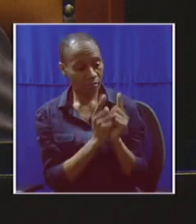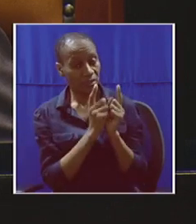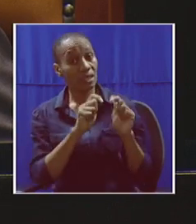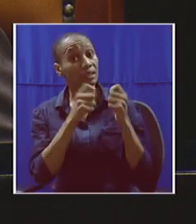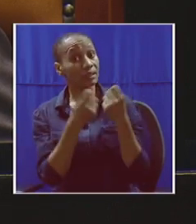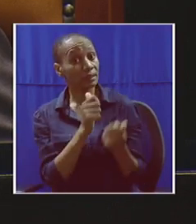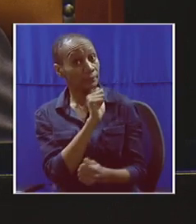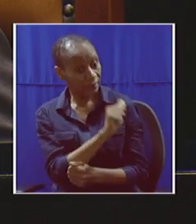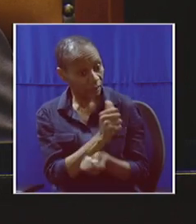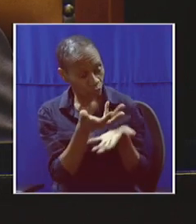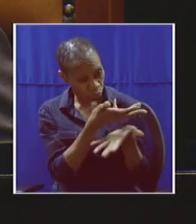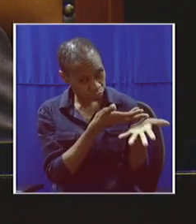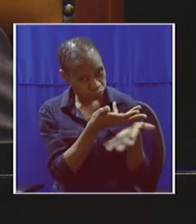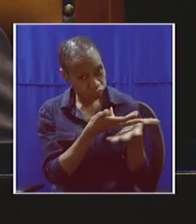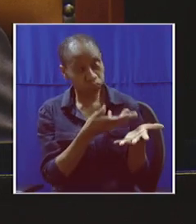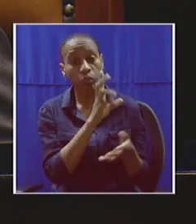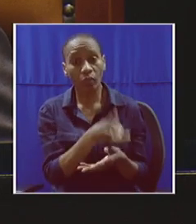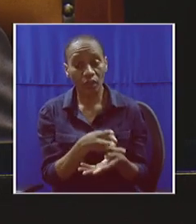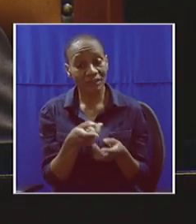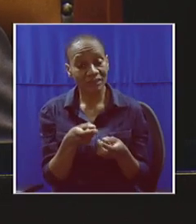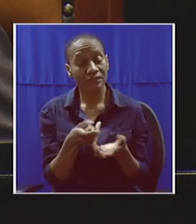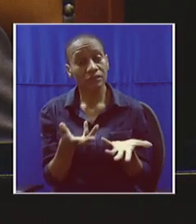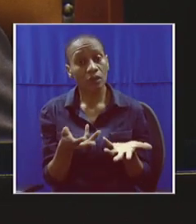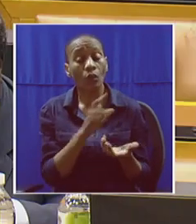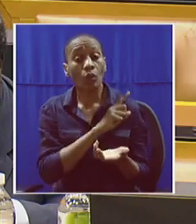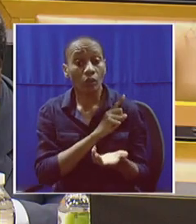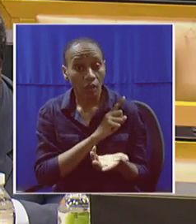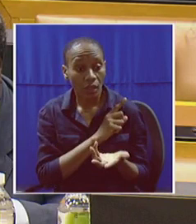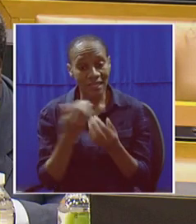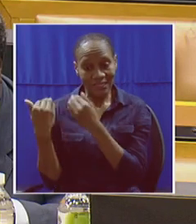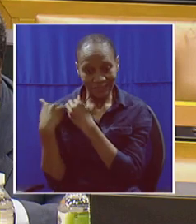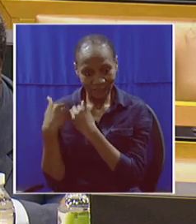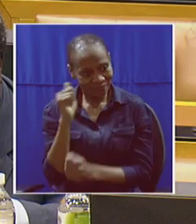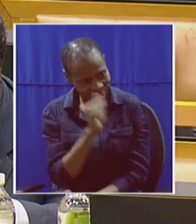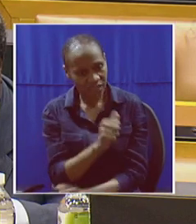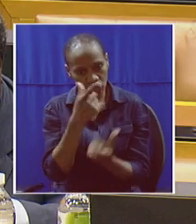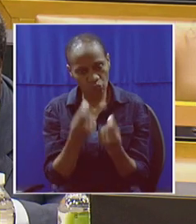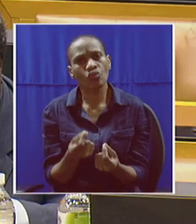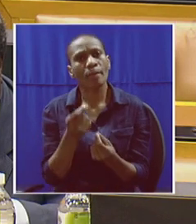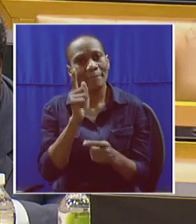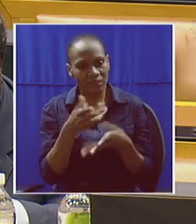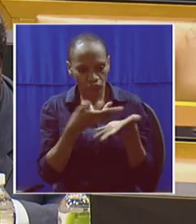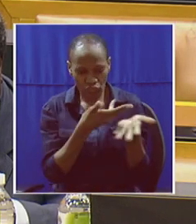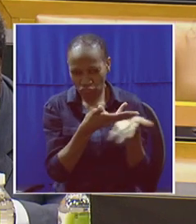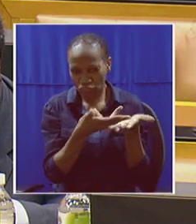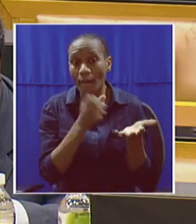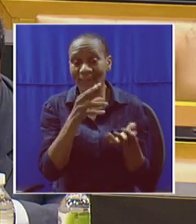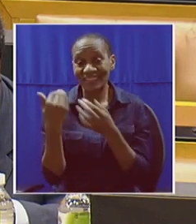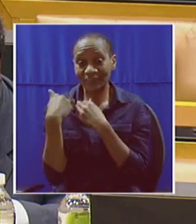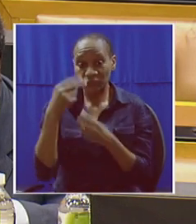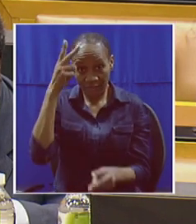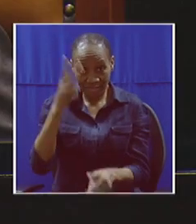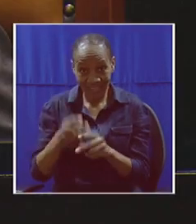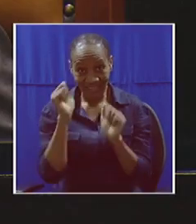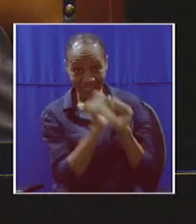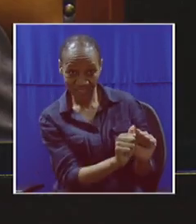and consult with her counterpart on this matter because it's a responsibility that Resorts somewhere else that is the